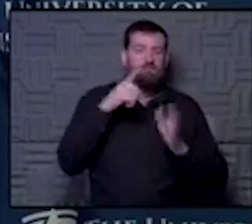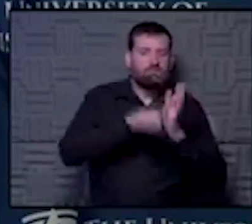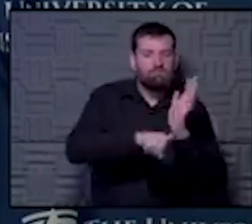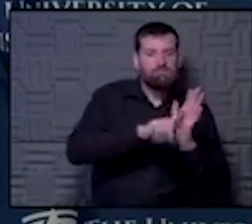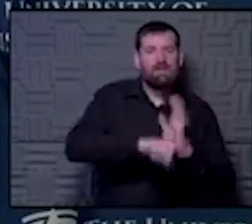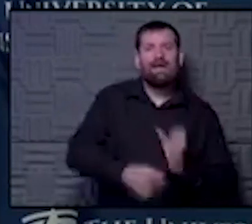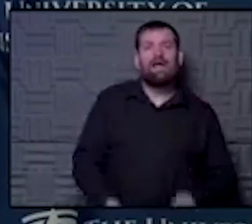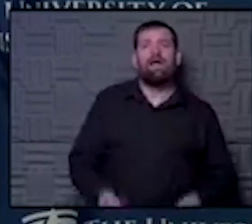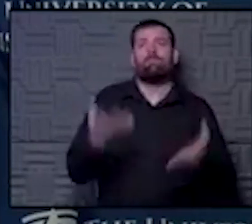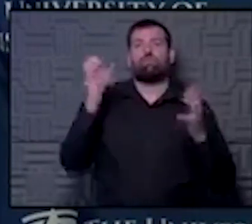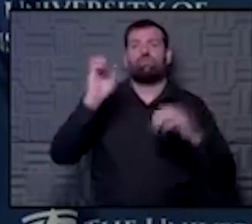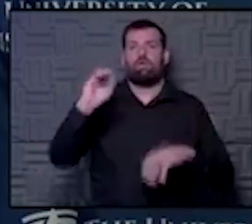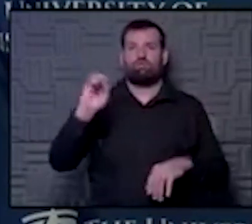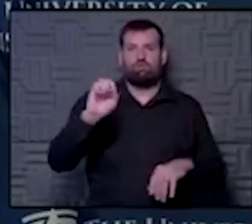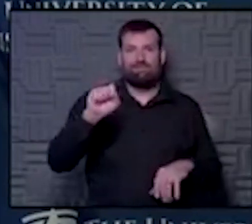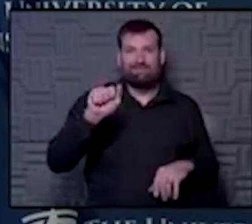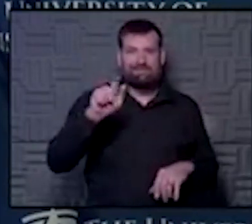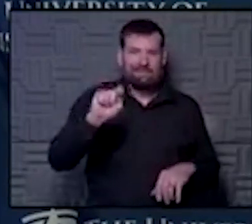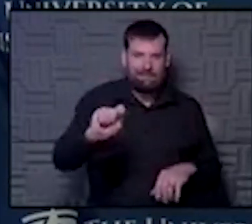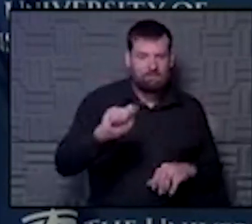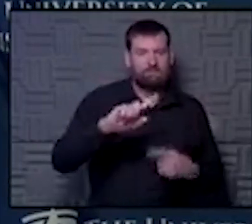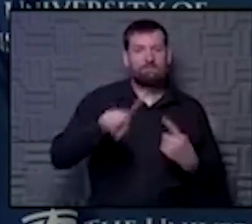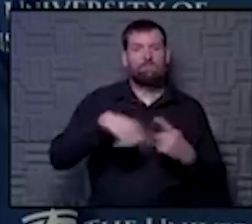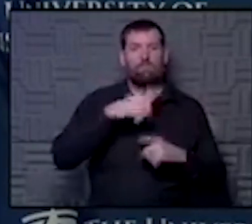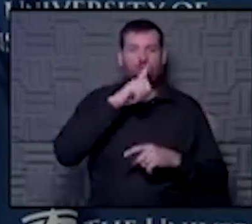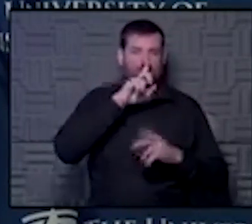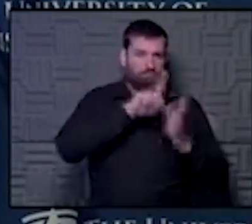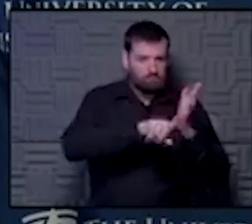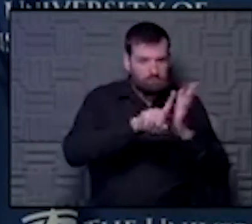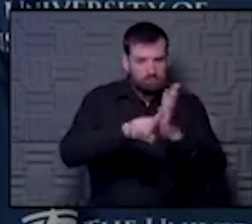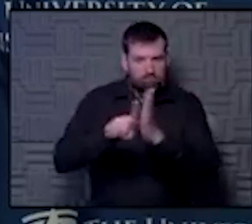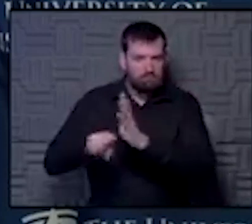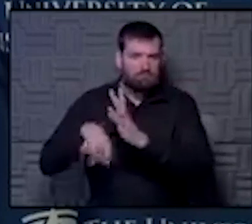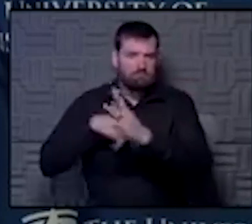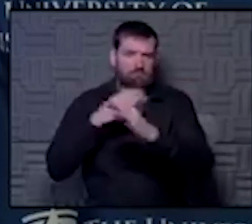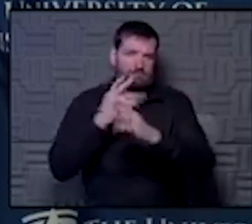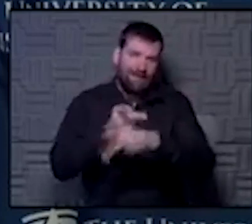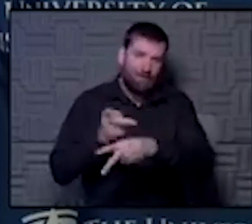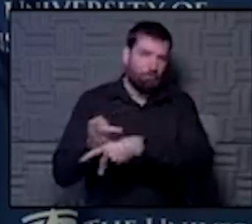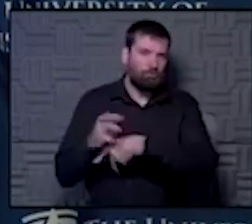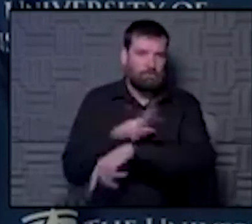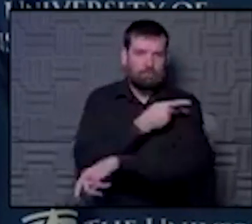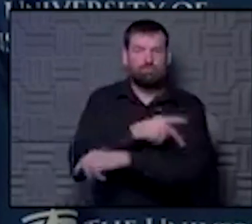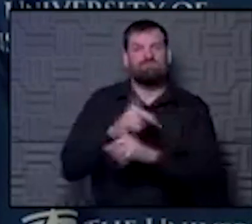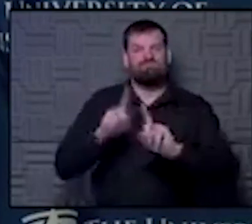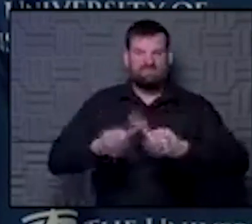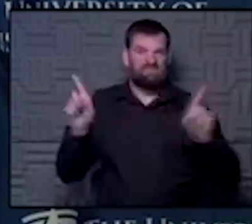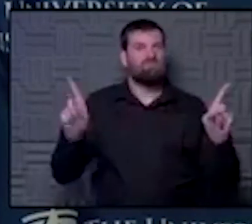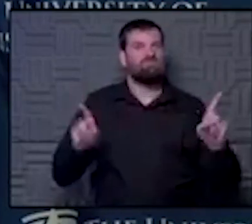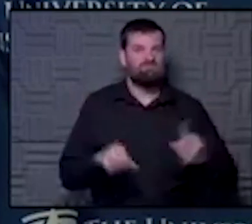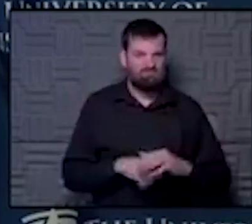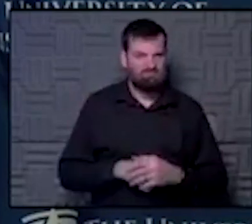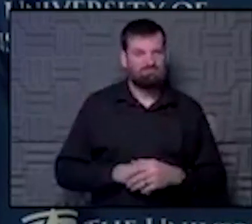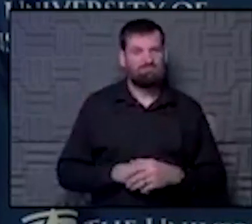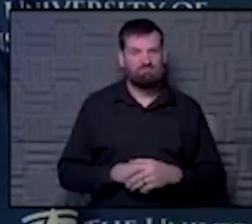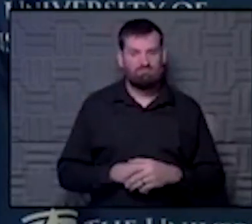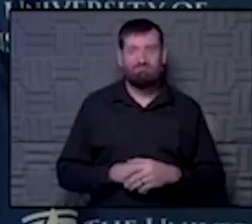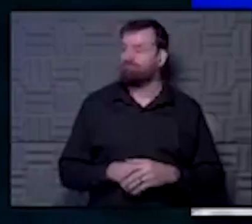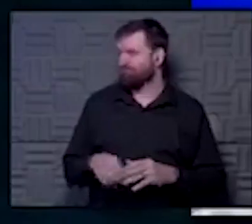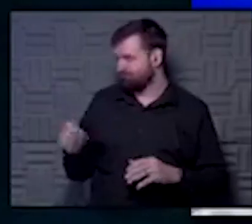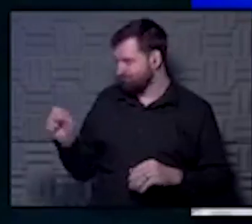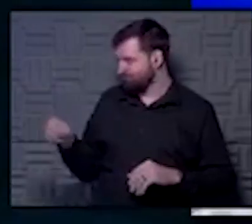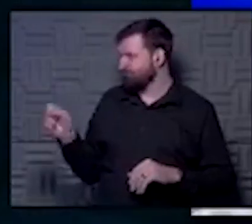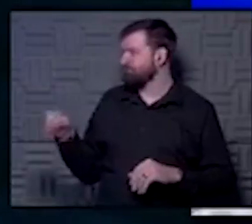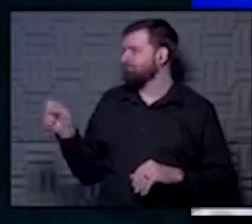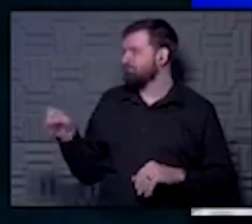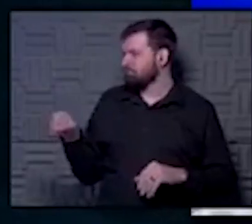oxygen saturation when we're doing our floor care. So that's a big, big difference, in my opinion. Yeah, it is